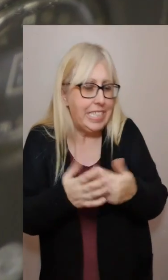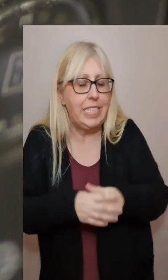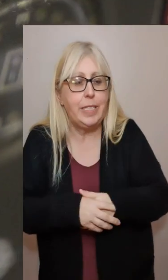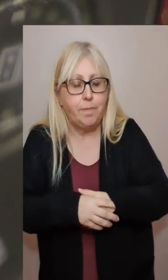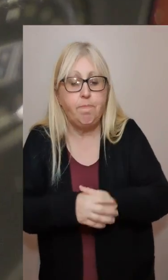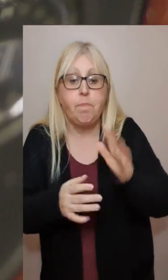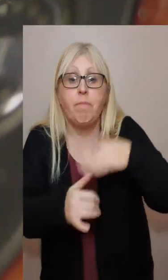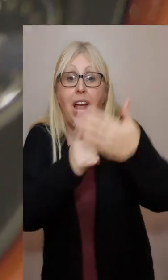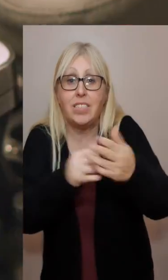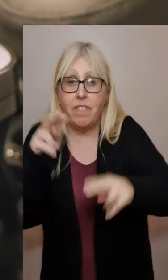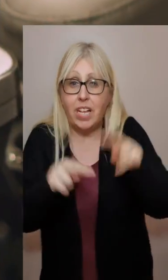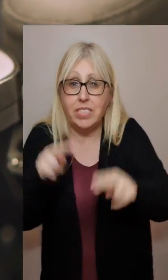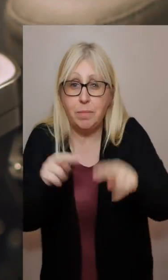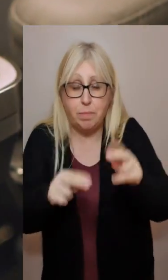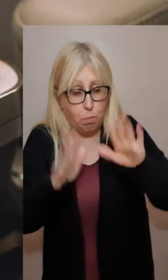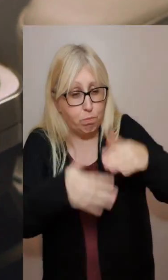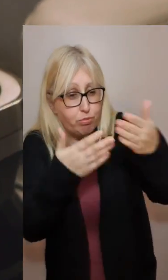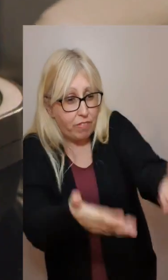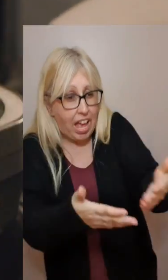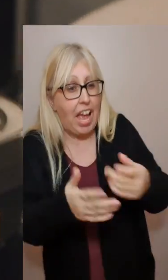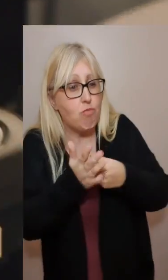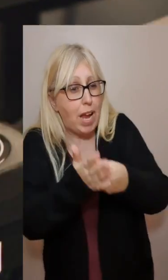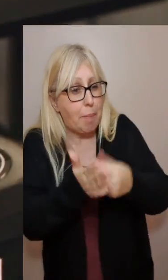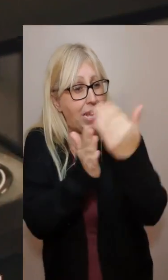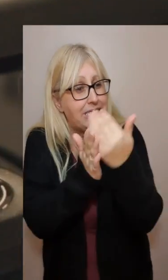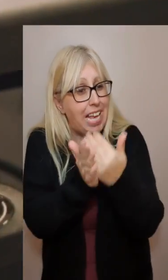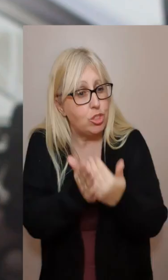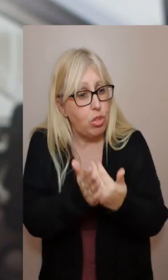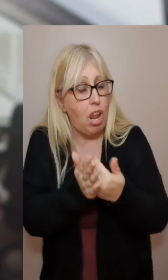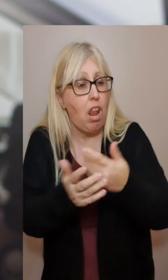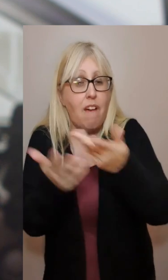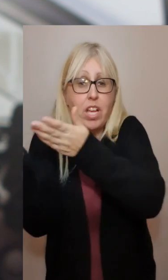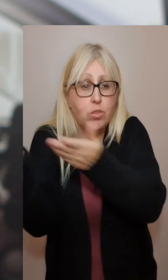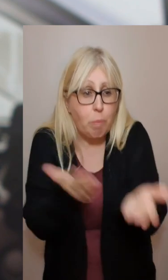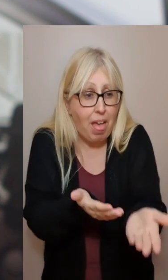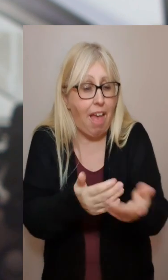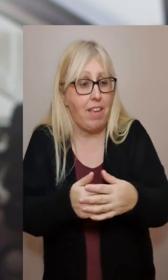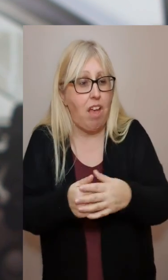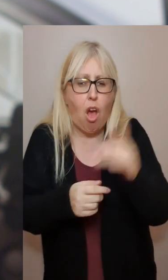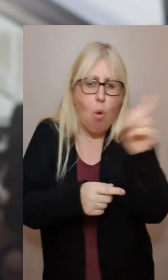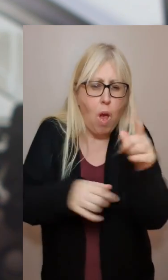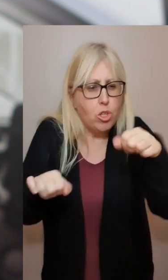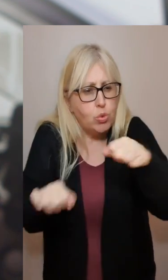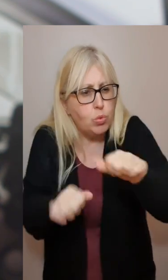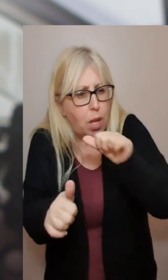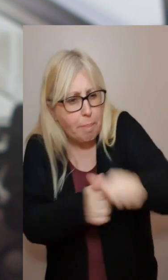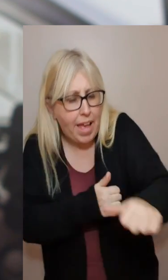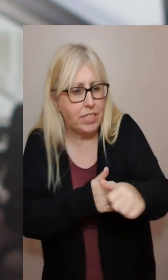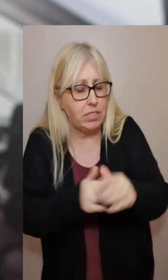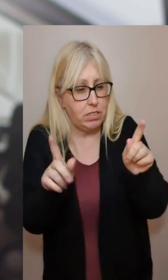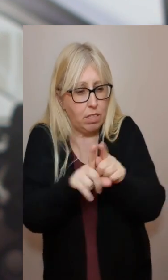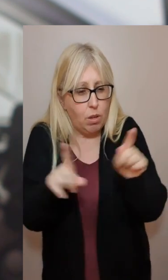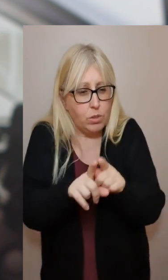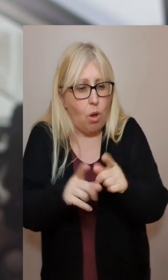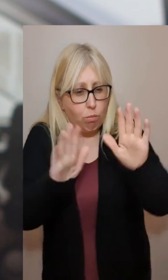end of the assessment, we would provide a client with recommendations of suppliers and particular types of scooters. And we would